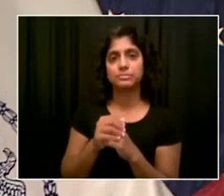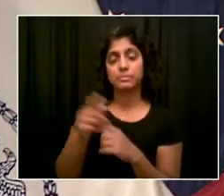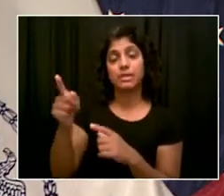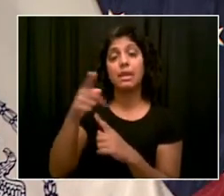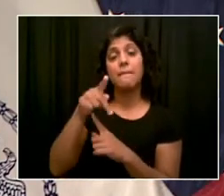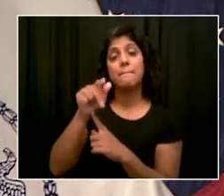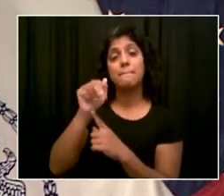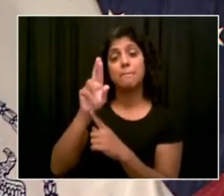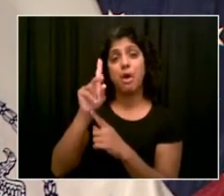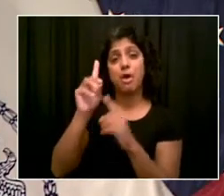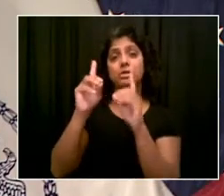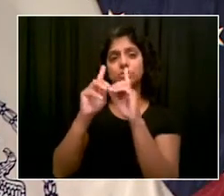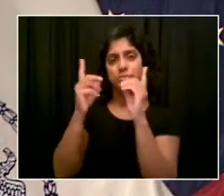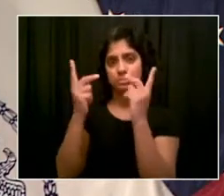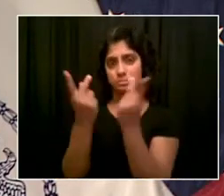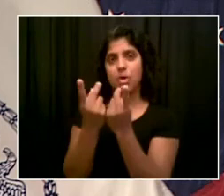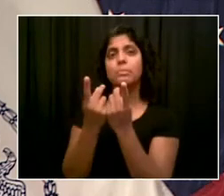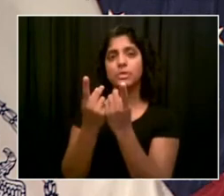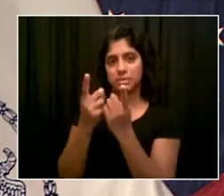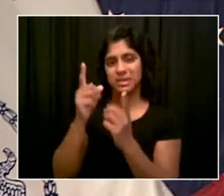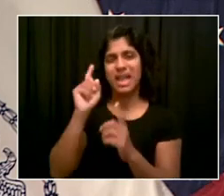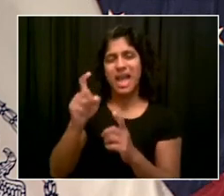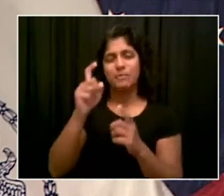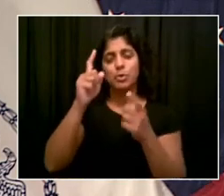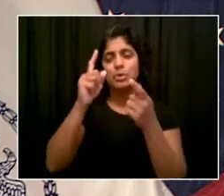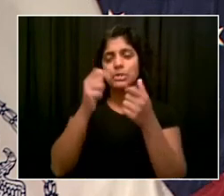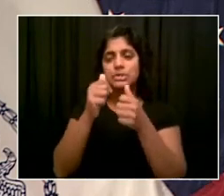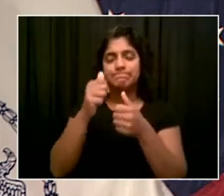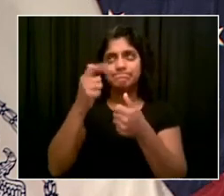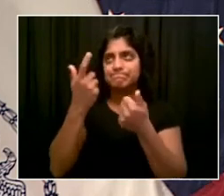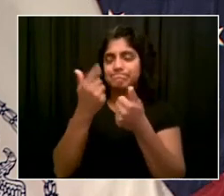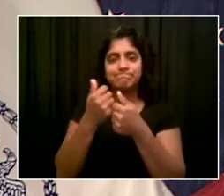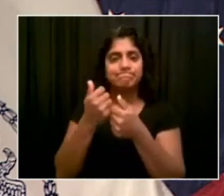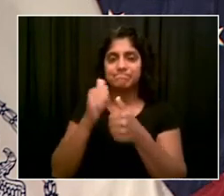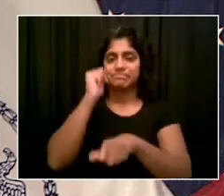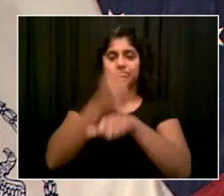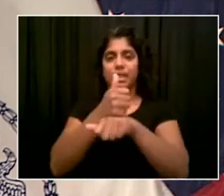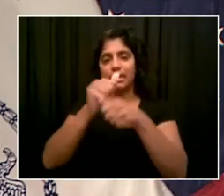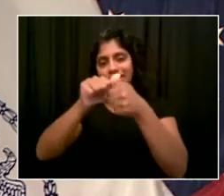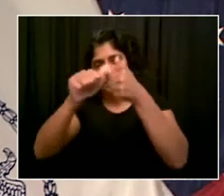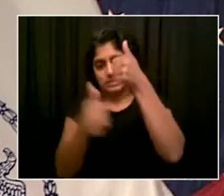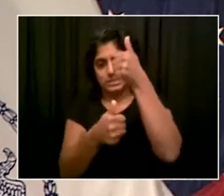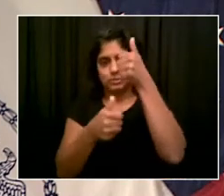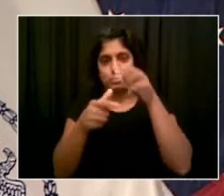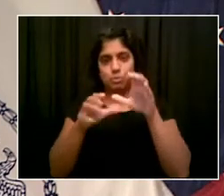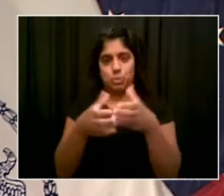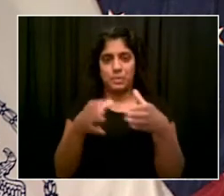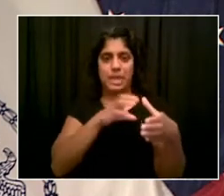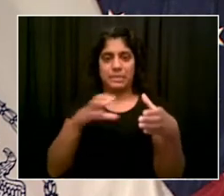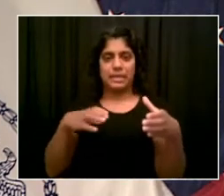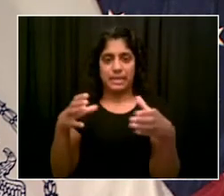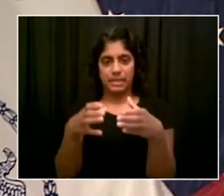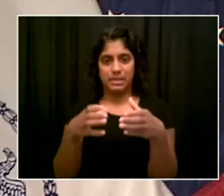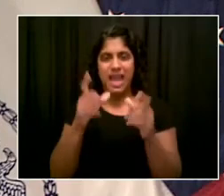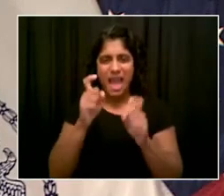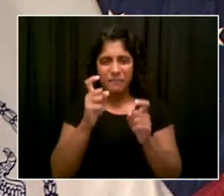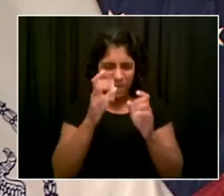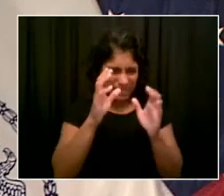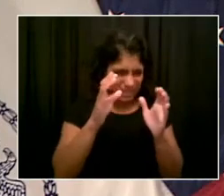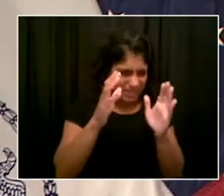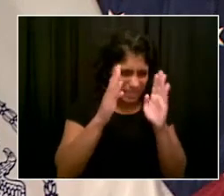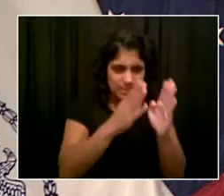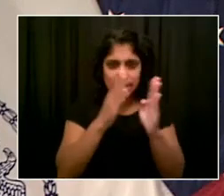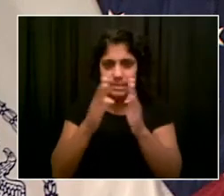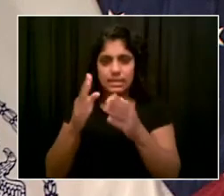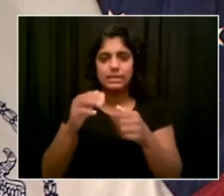too. Obviously, in recent weeks, you've seen the new basketball courts that have been unveiled in NYCHA developments. It's been a great effort working with the